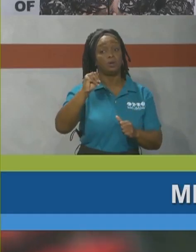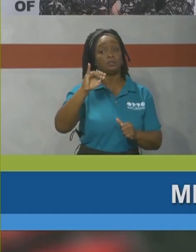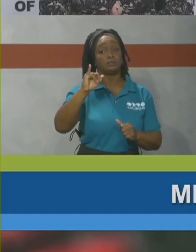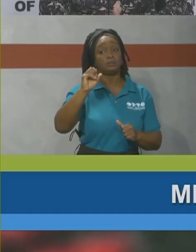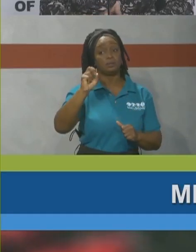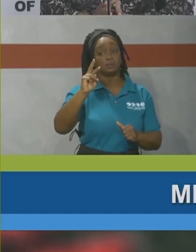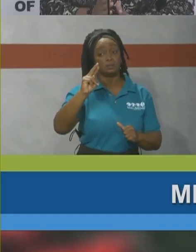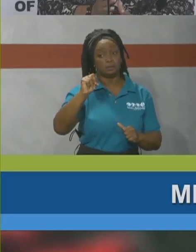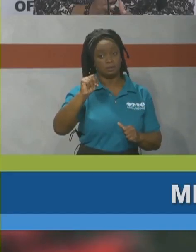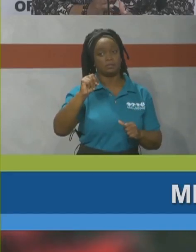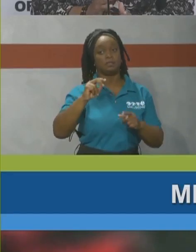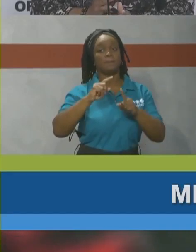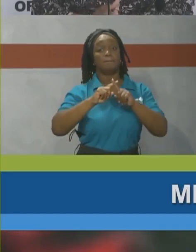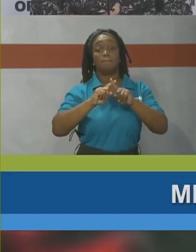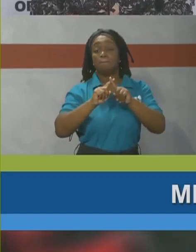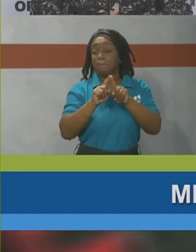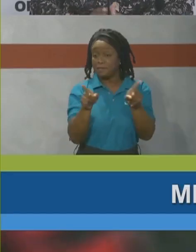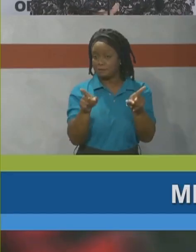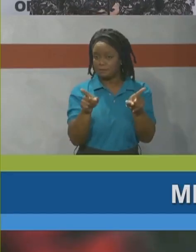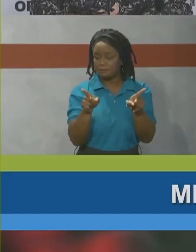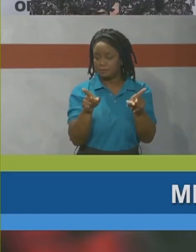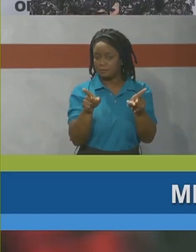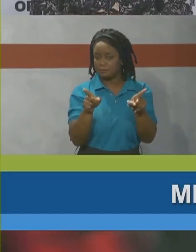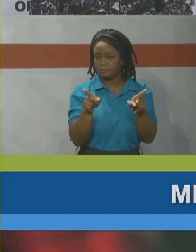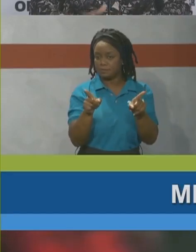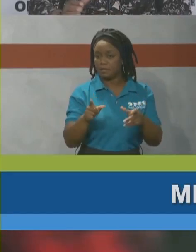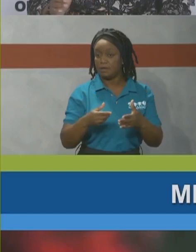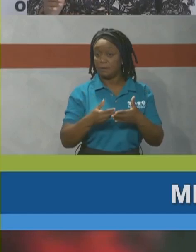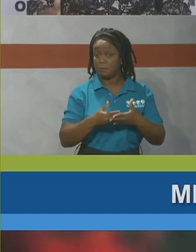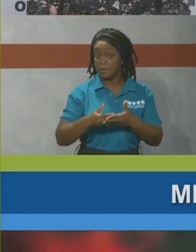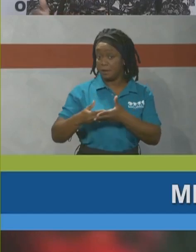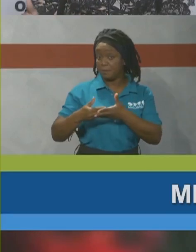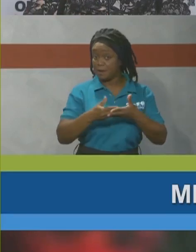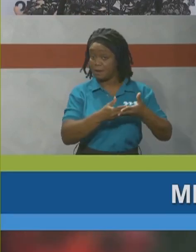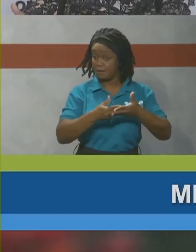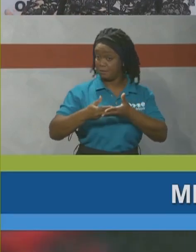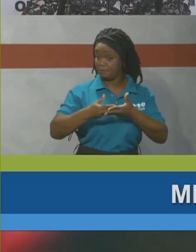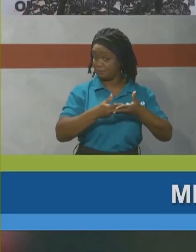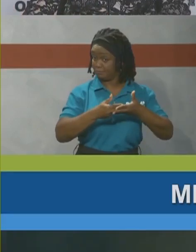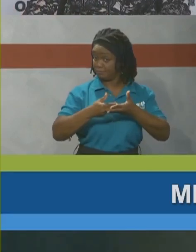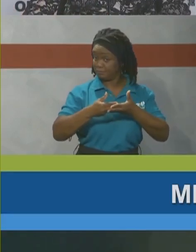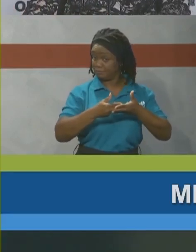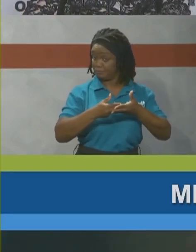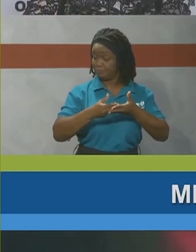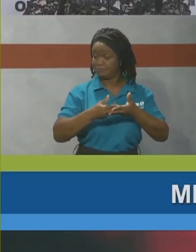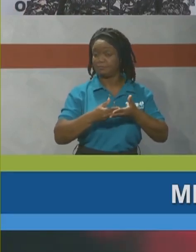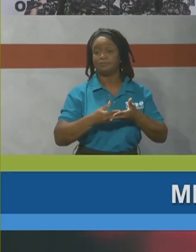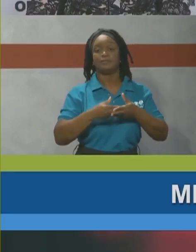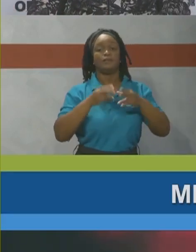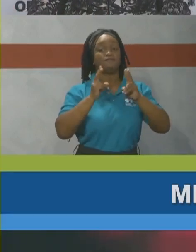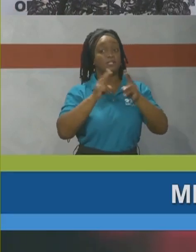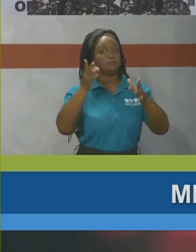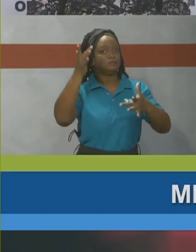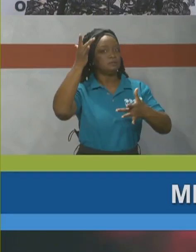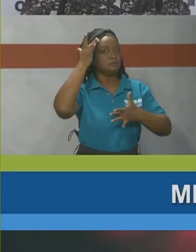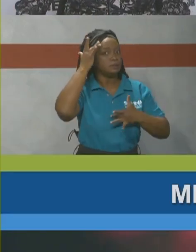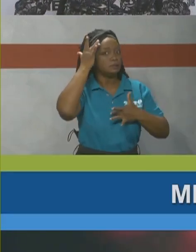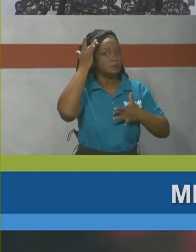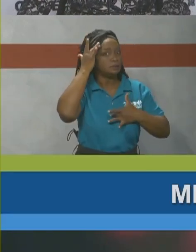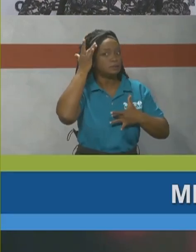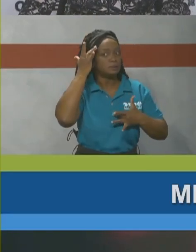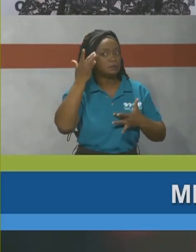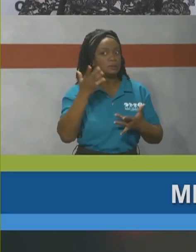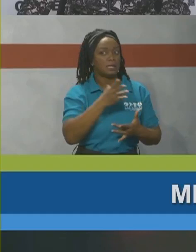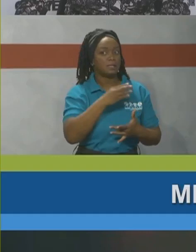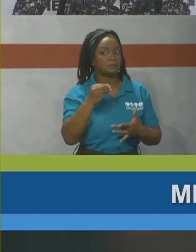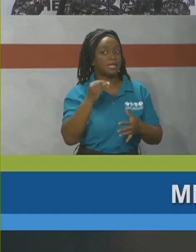the ones who are the younger, the babies who are the ones who are having severe COVID. We have the ones who have the